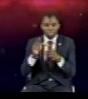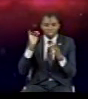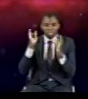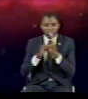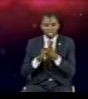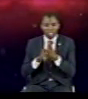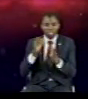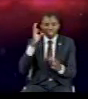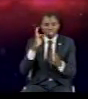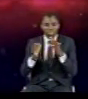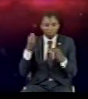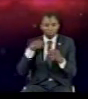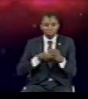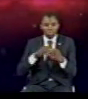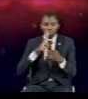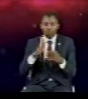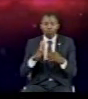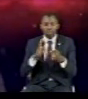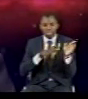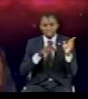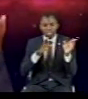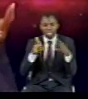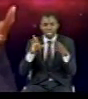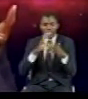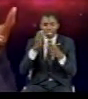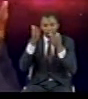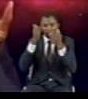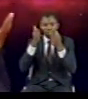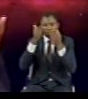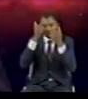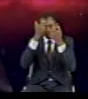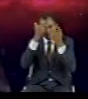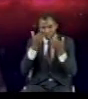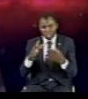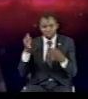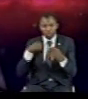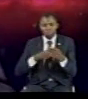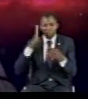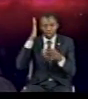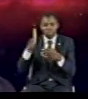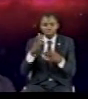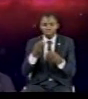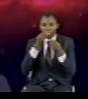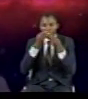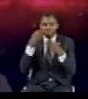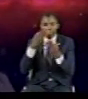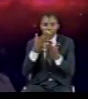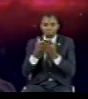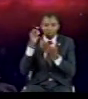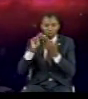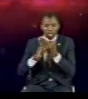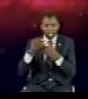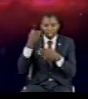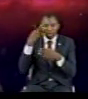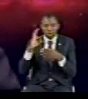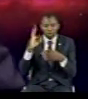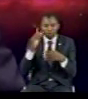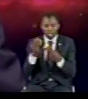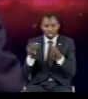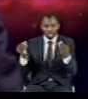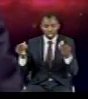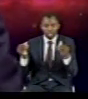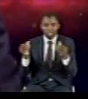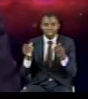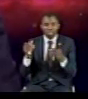and obedient, ye shall eat the good of the land, but if ye refuse and rebel, ye shall be devoured with the sword, for